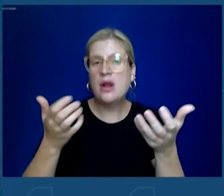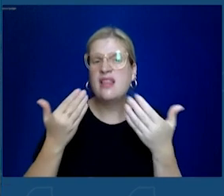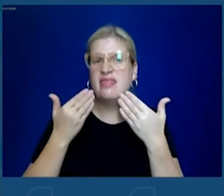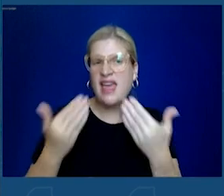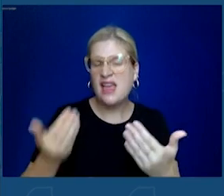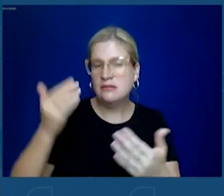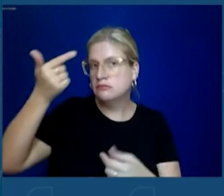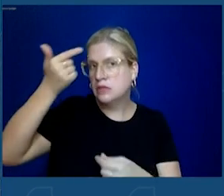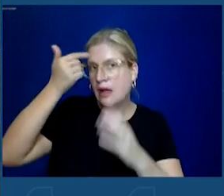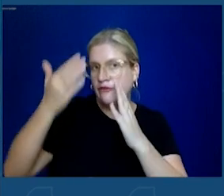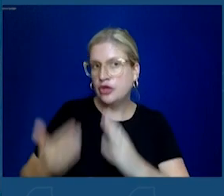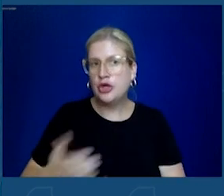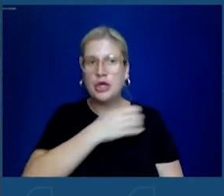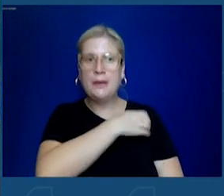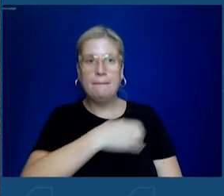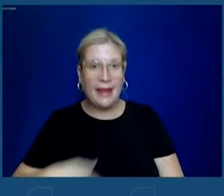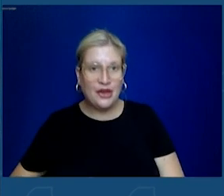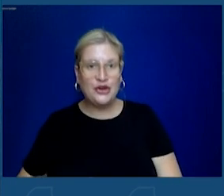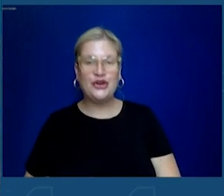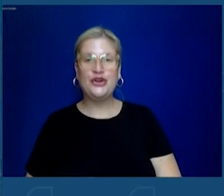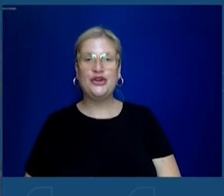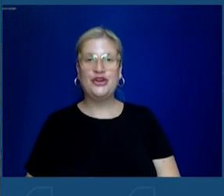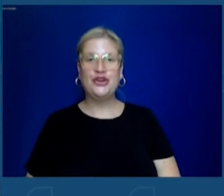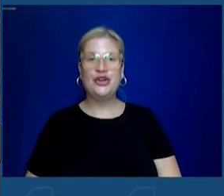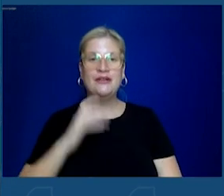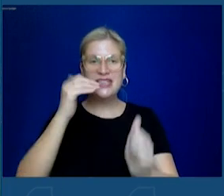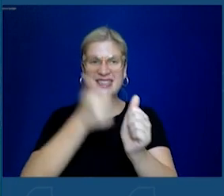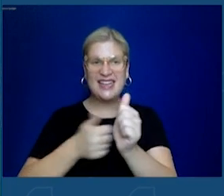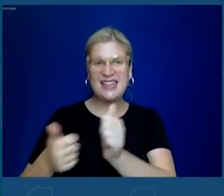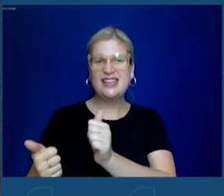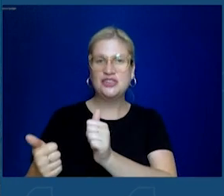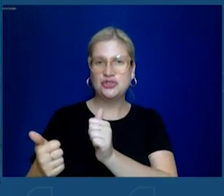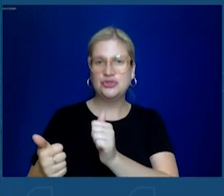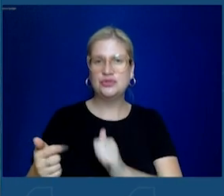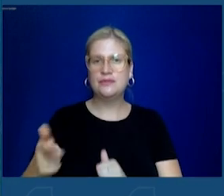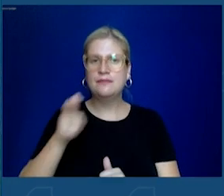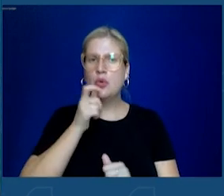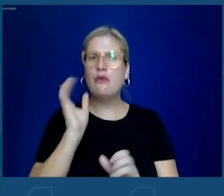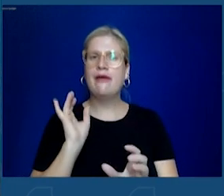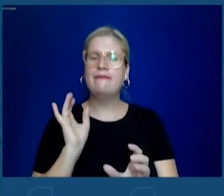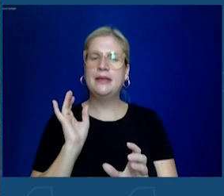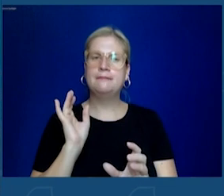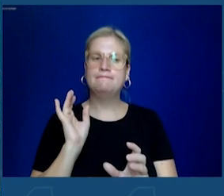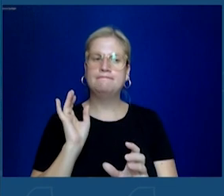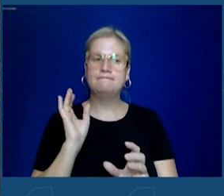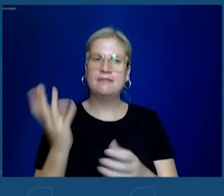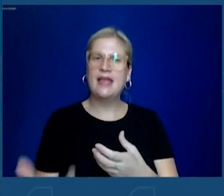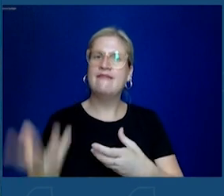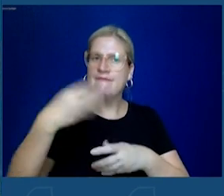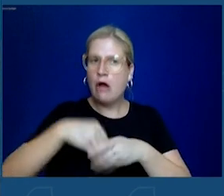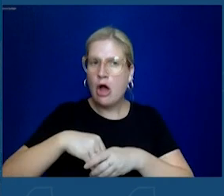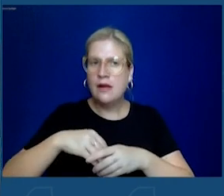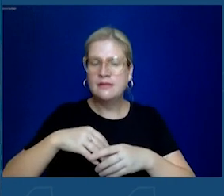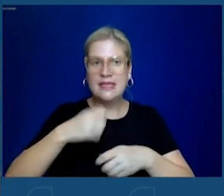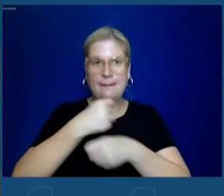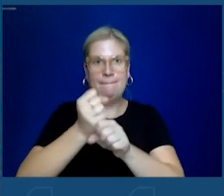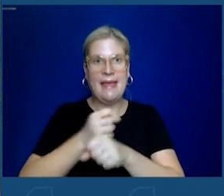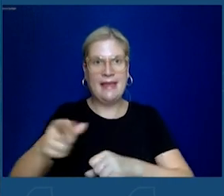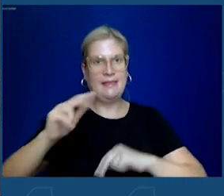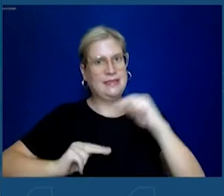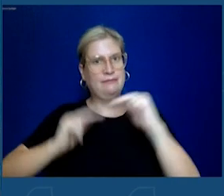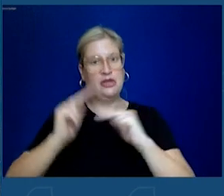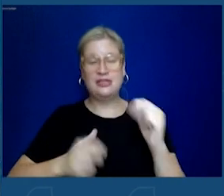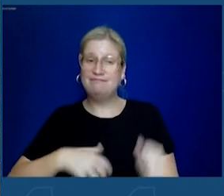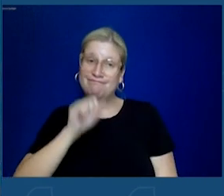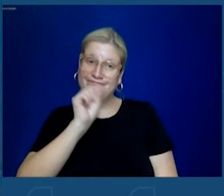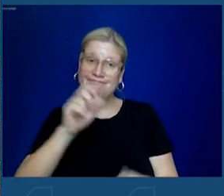the mayor, and all of you all who have taken part in creating this facility. And I'm just loving it, and if there's